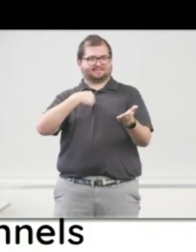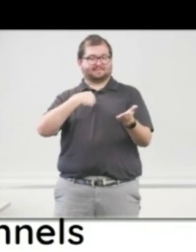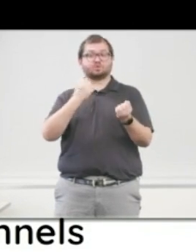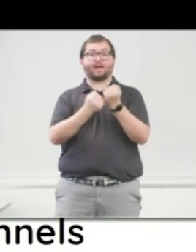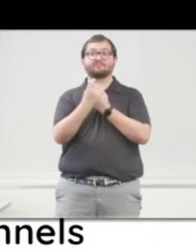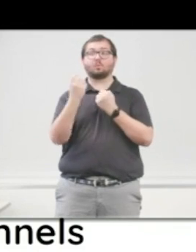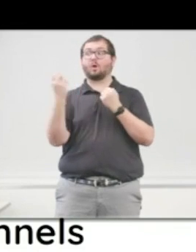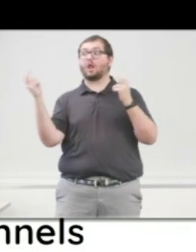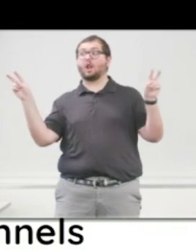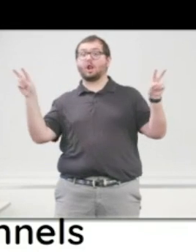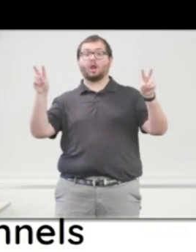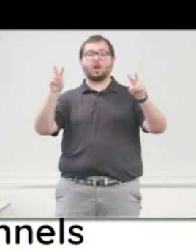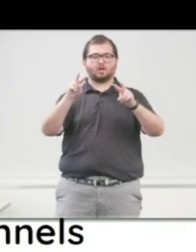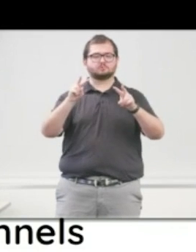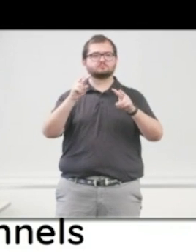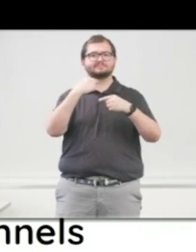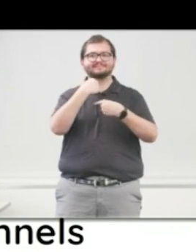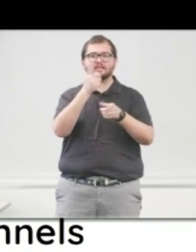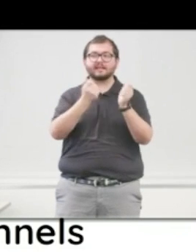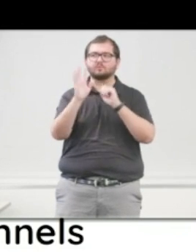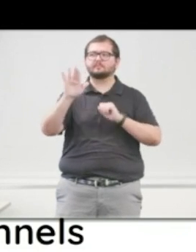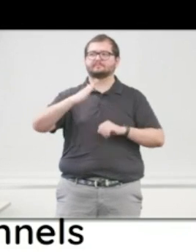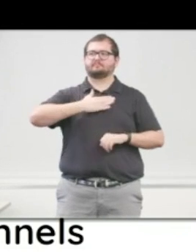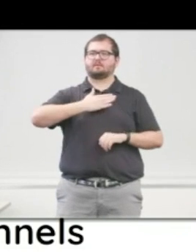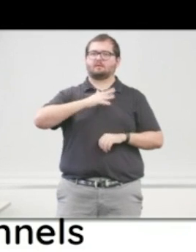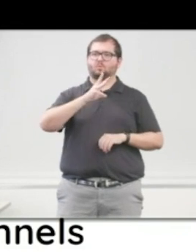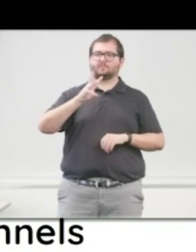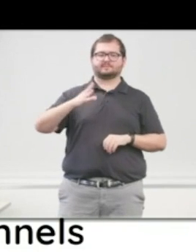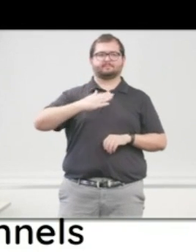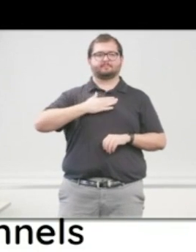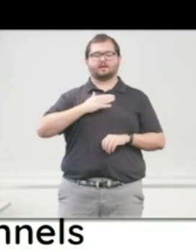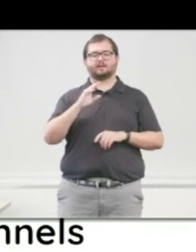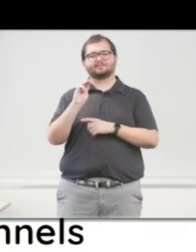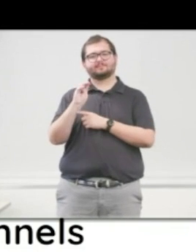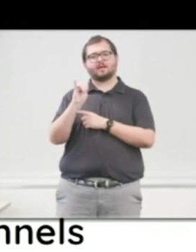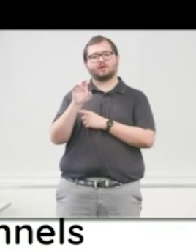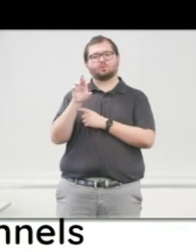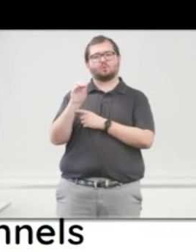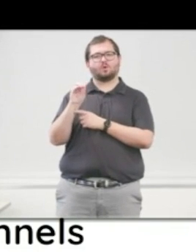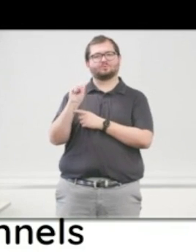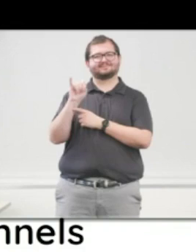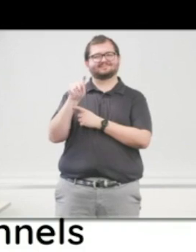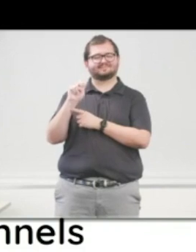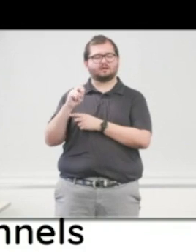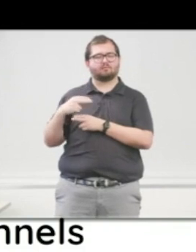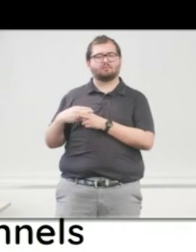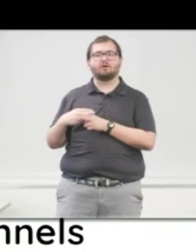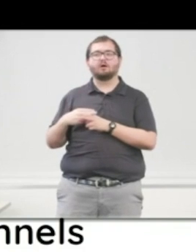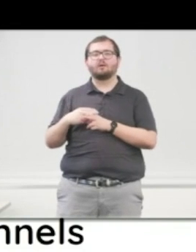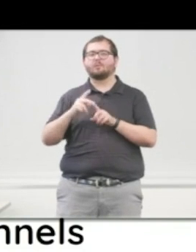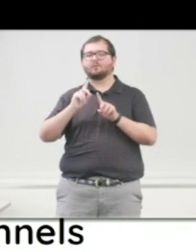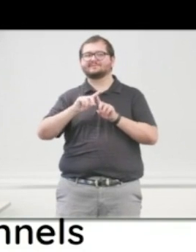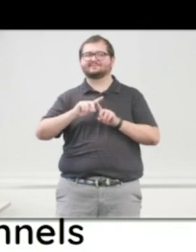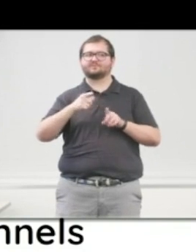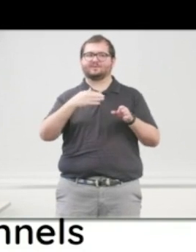news to go to your social media channels, to your microsite, we call it, and to those other outlets that you are